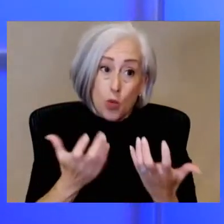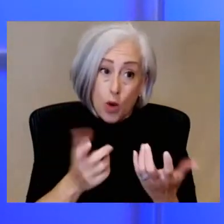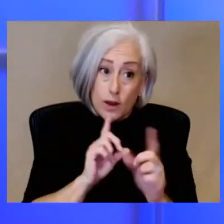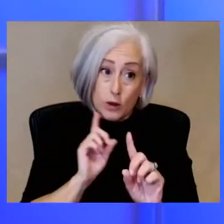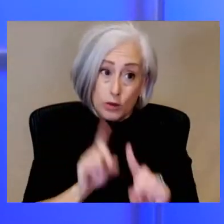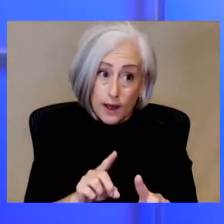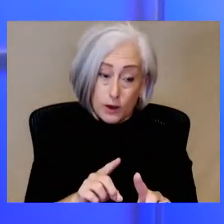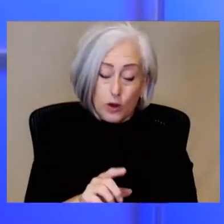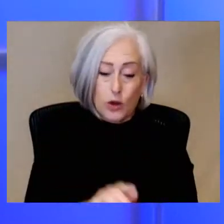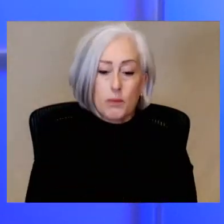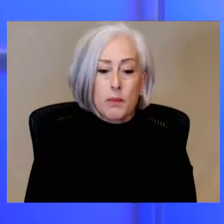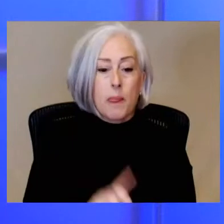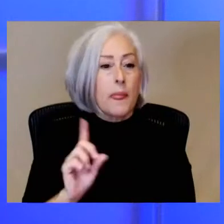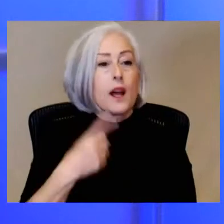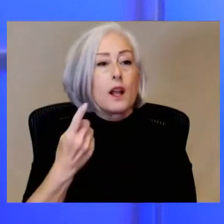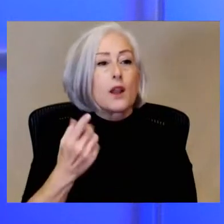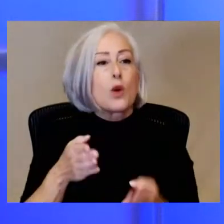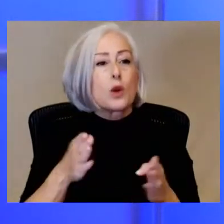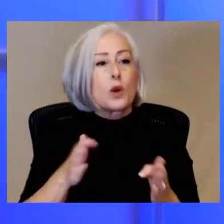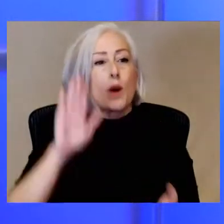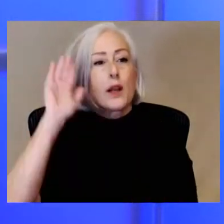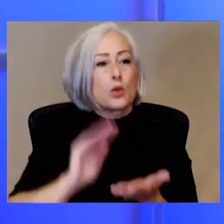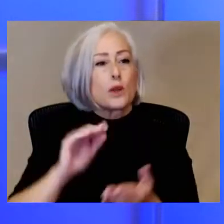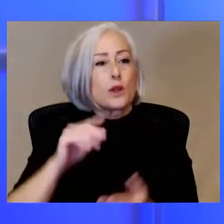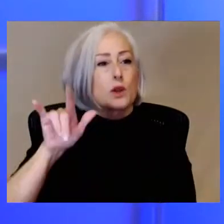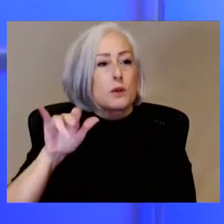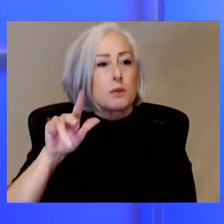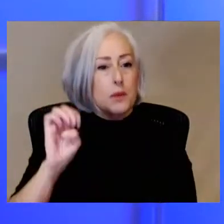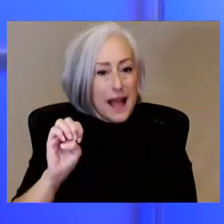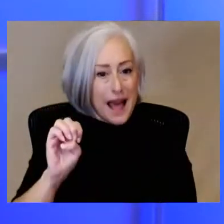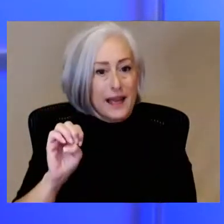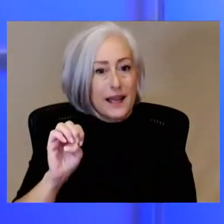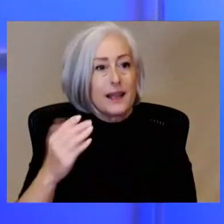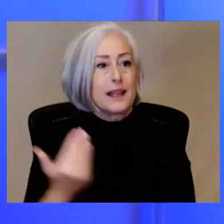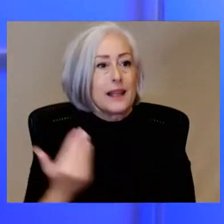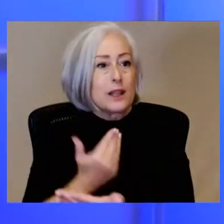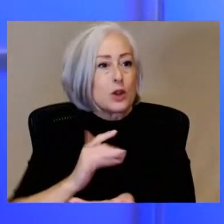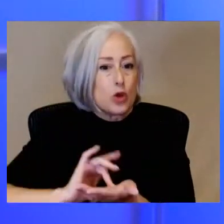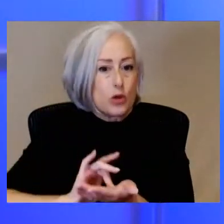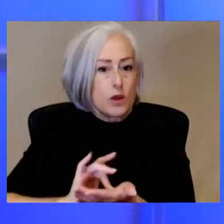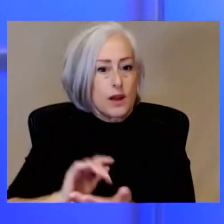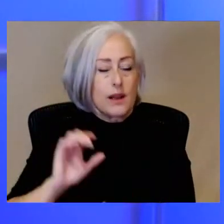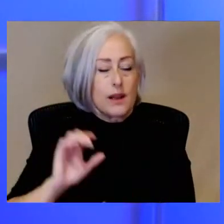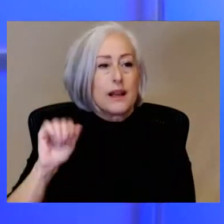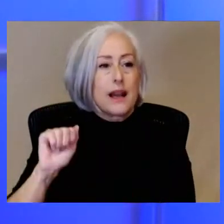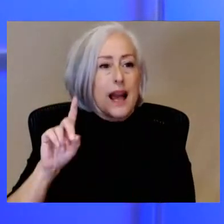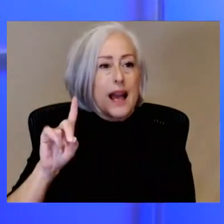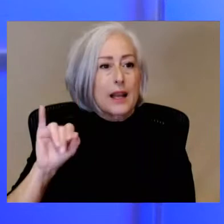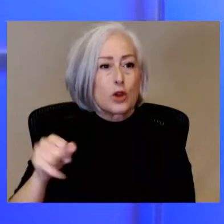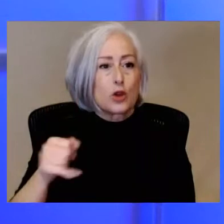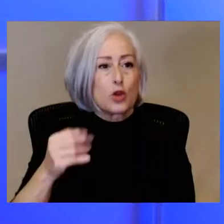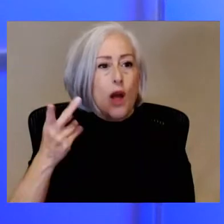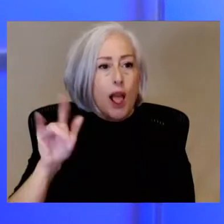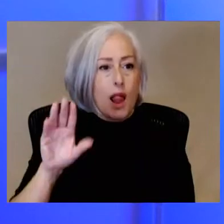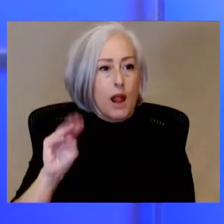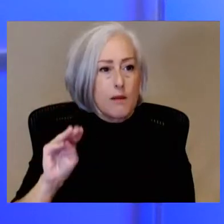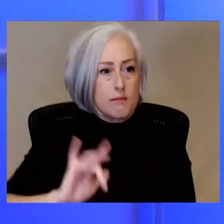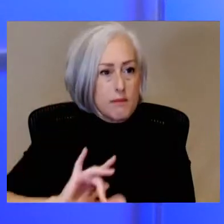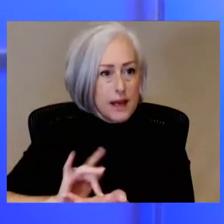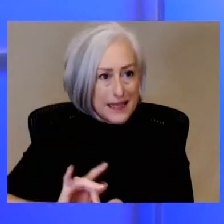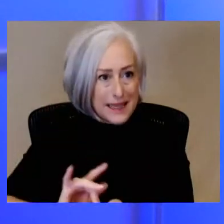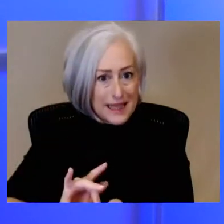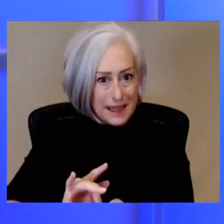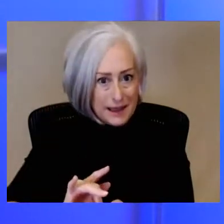the plaques right now consistently is the new drug. That Adhd drug that we talked about earlier is designed to